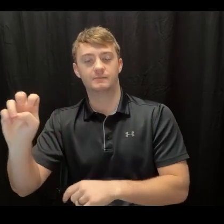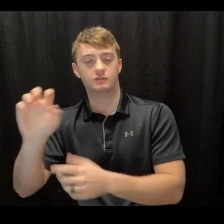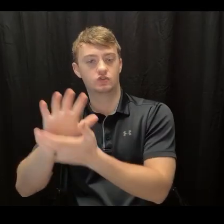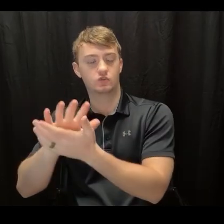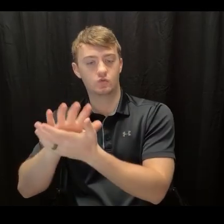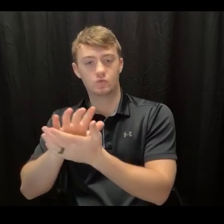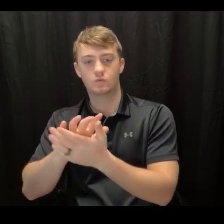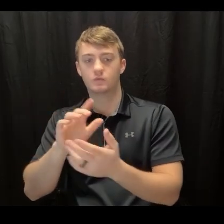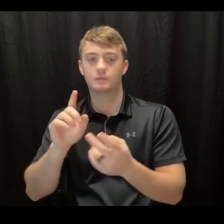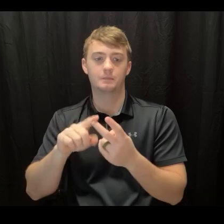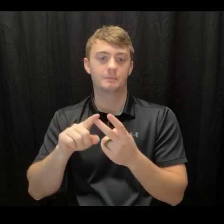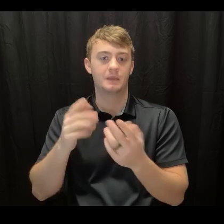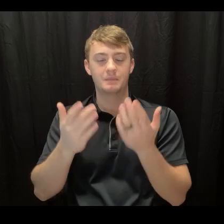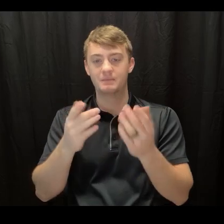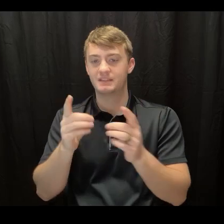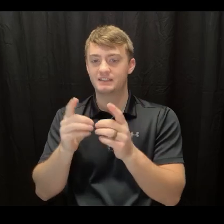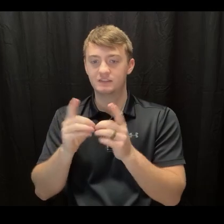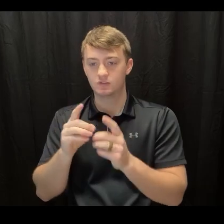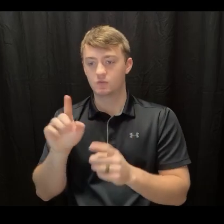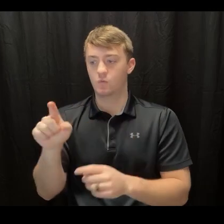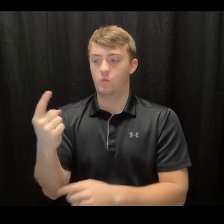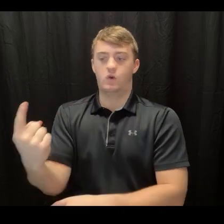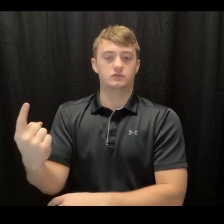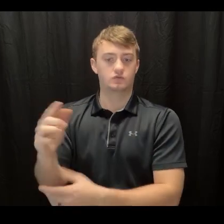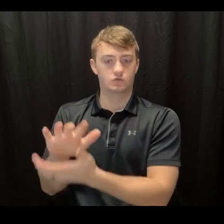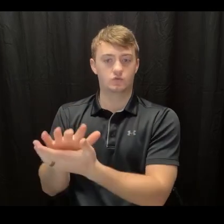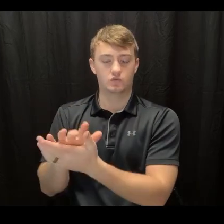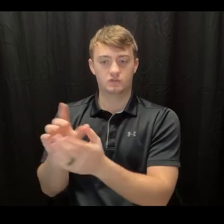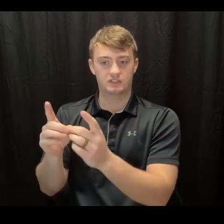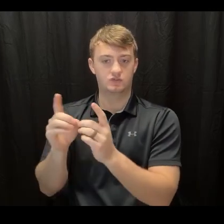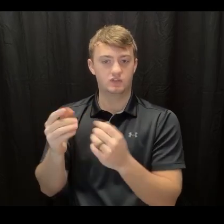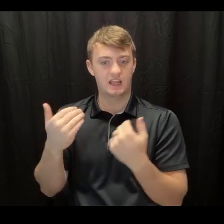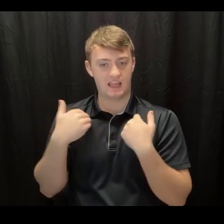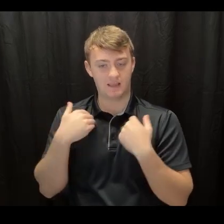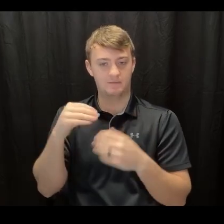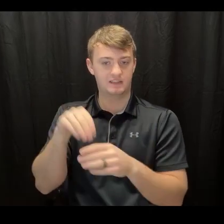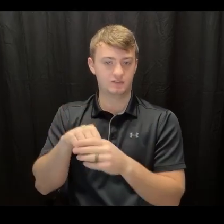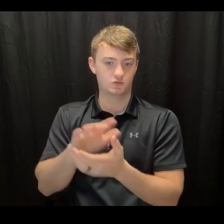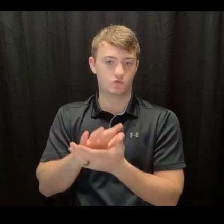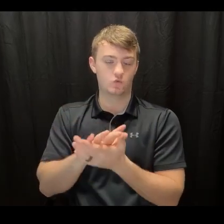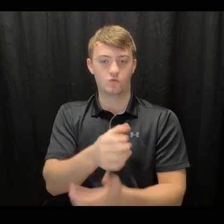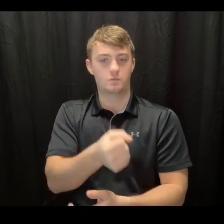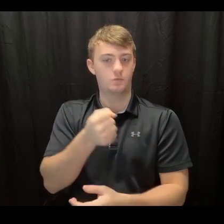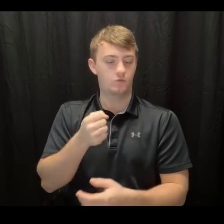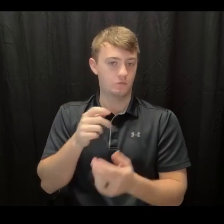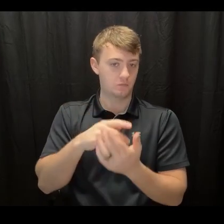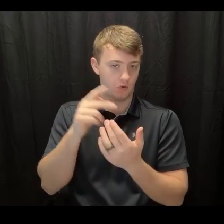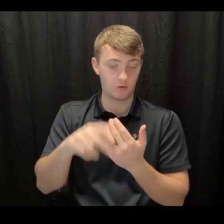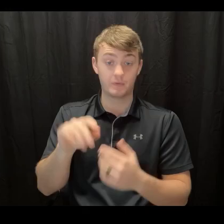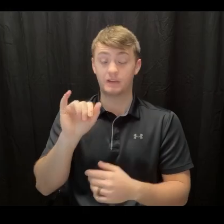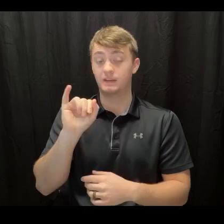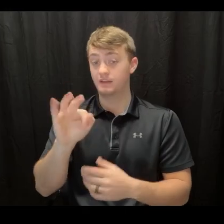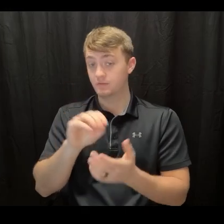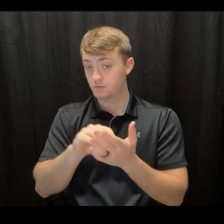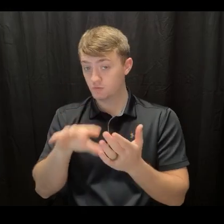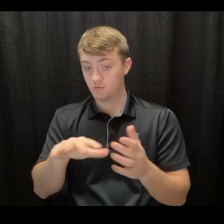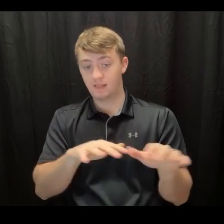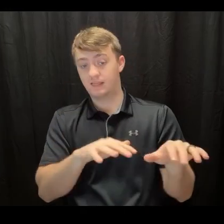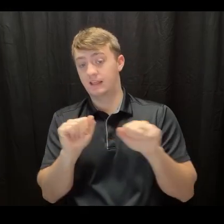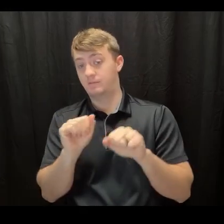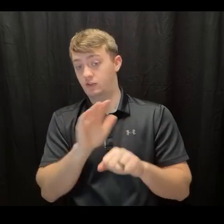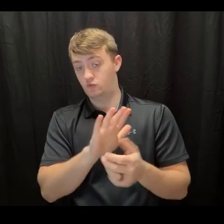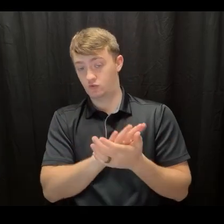school, or maybe in a district, only one school in the district has an in-school removal program, and if the